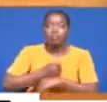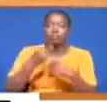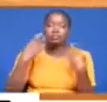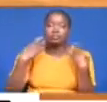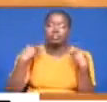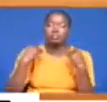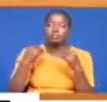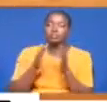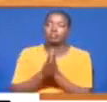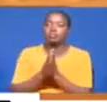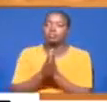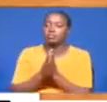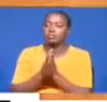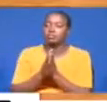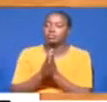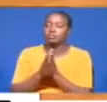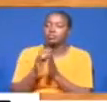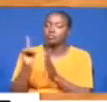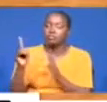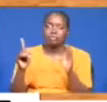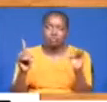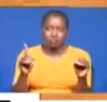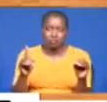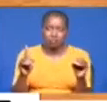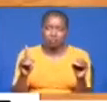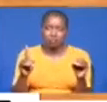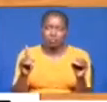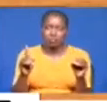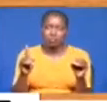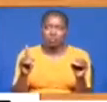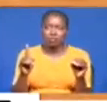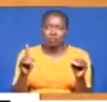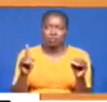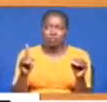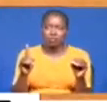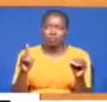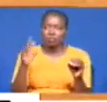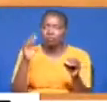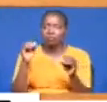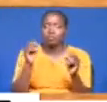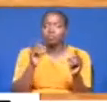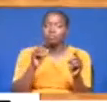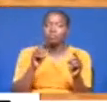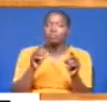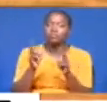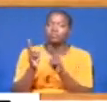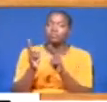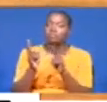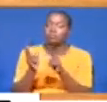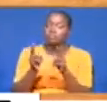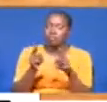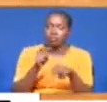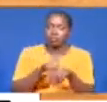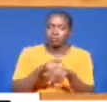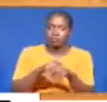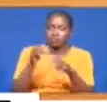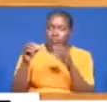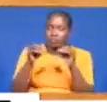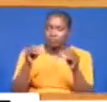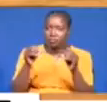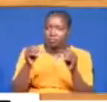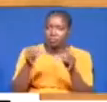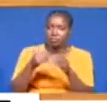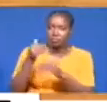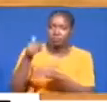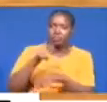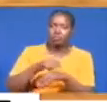Kagonye from Nyeri 1-0. The match ended in a barren draw in normal time before extra time was played with Anthony Jesse scoring the